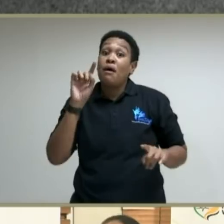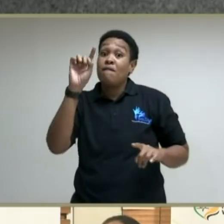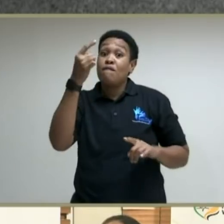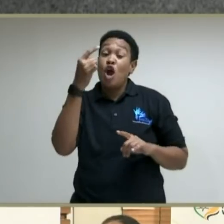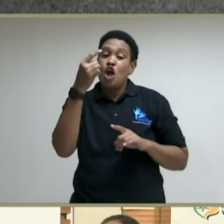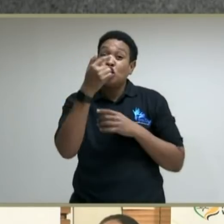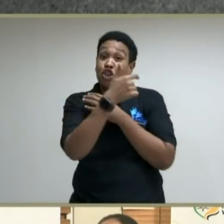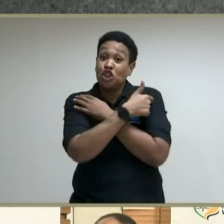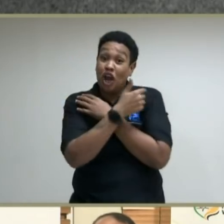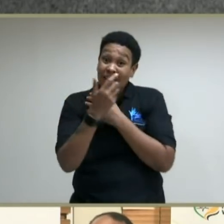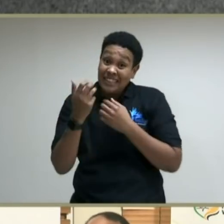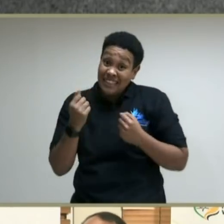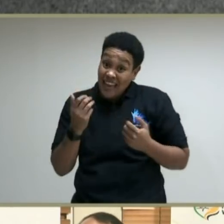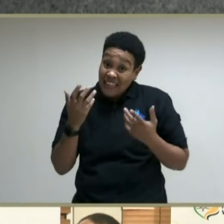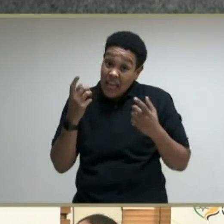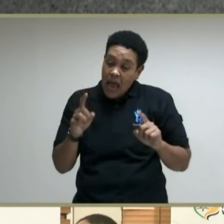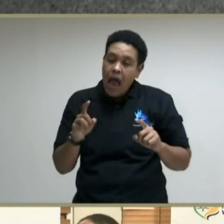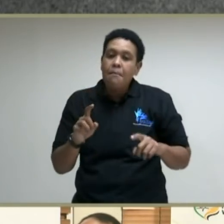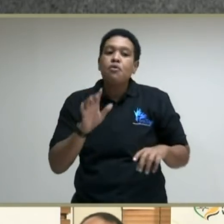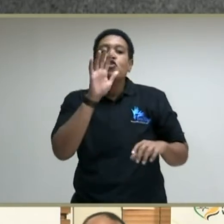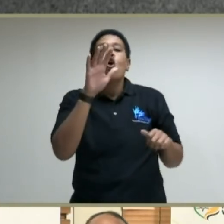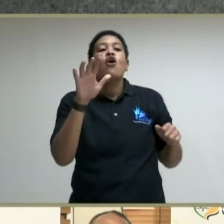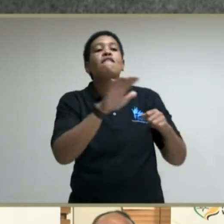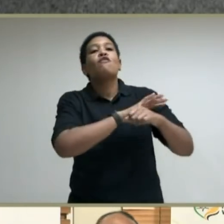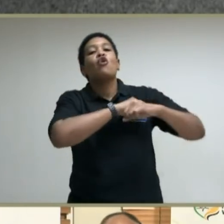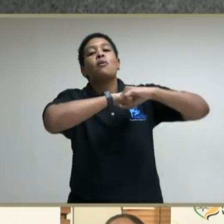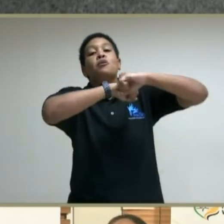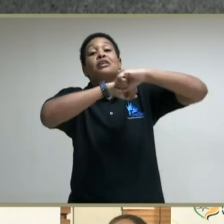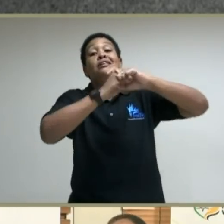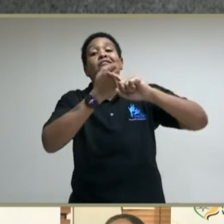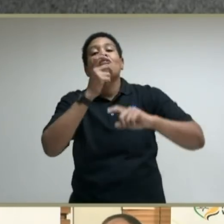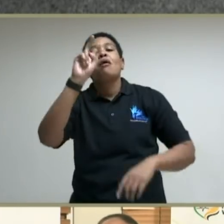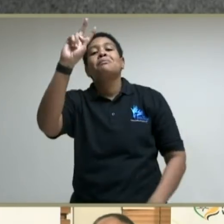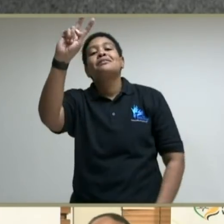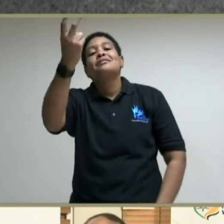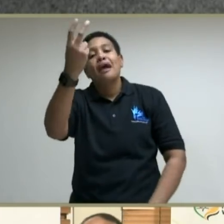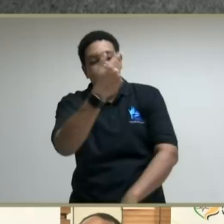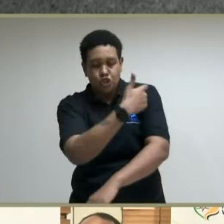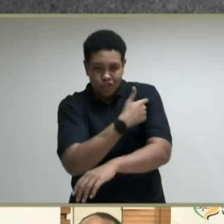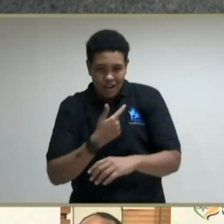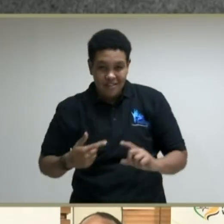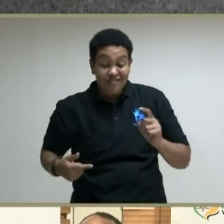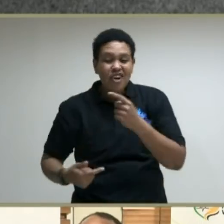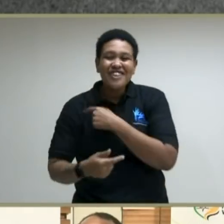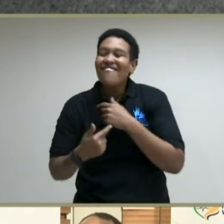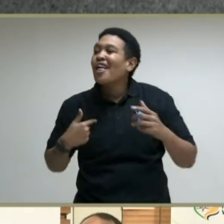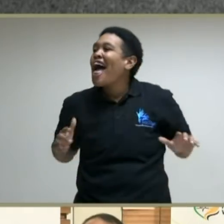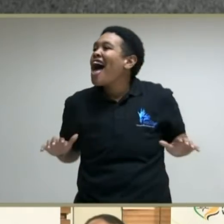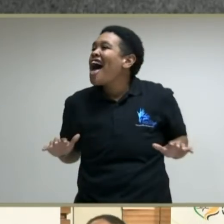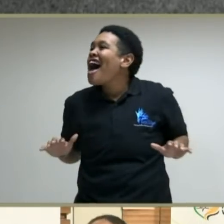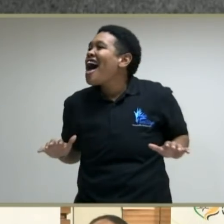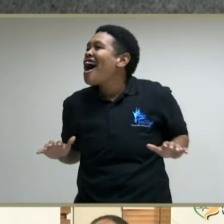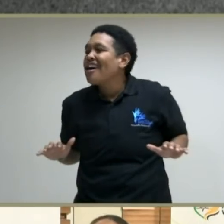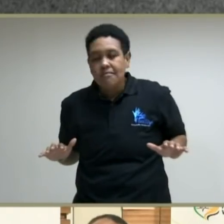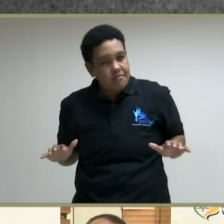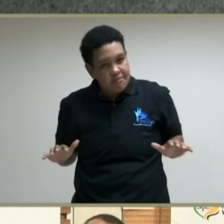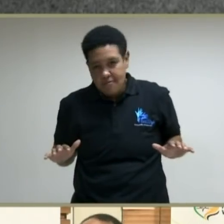first dose, your full protection comes from the second. So for our